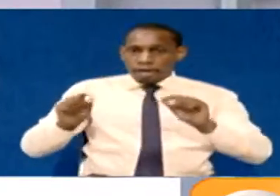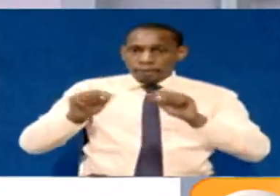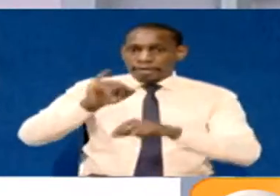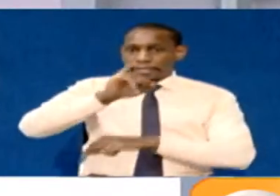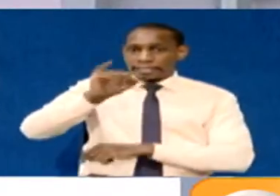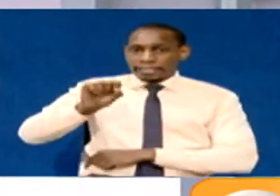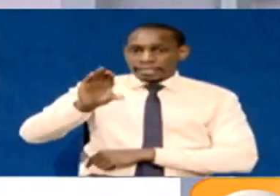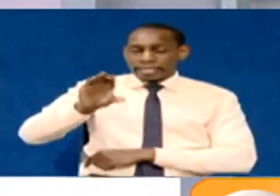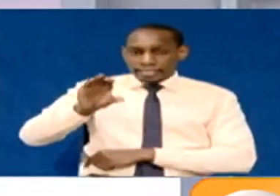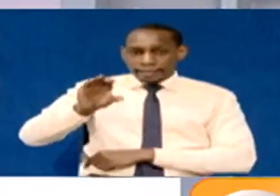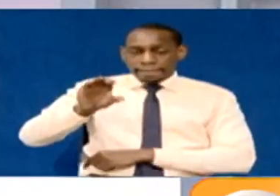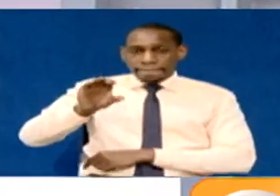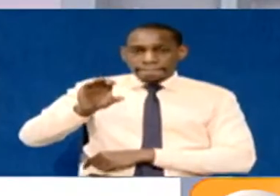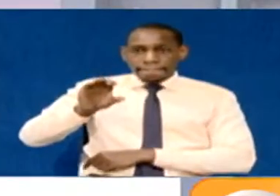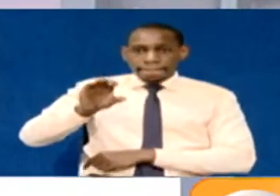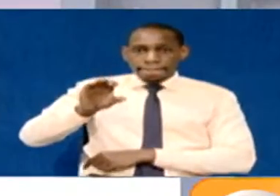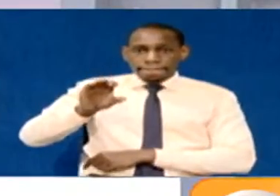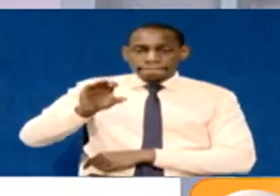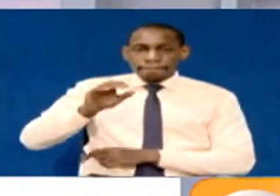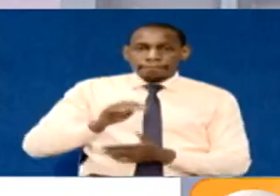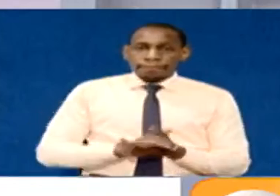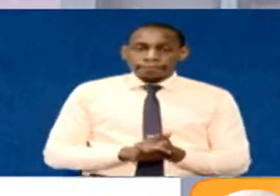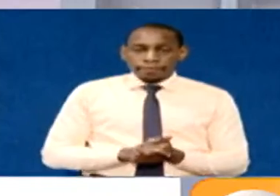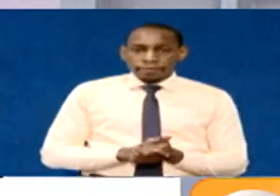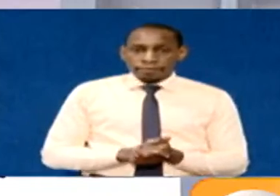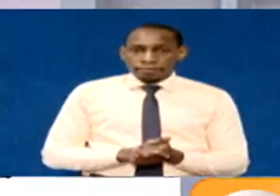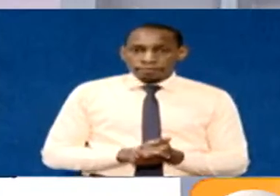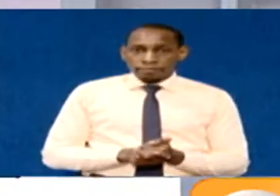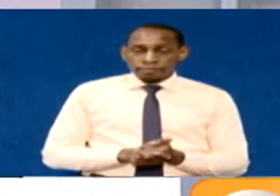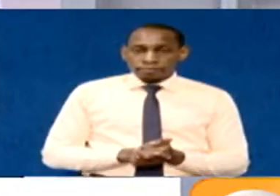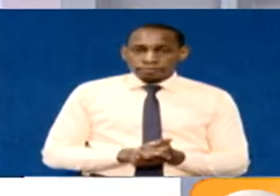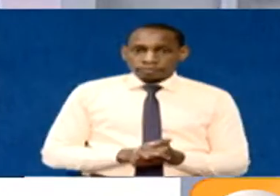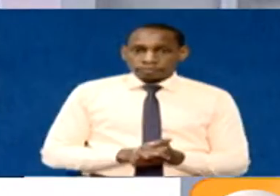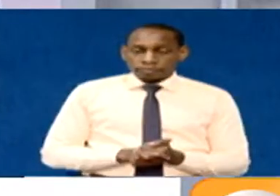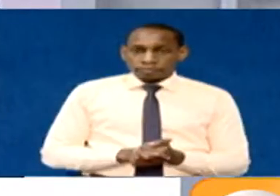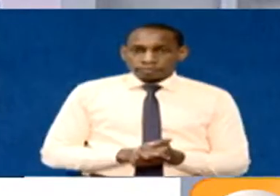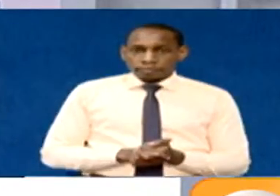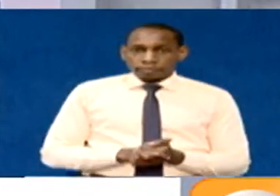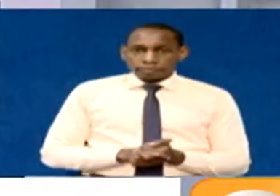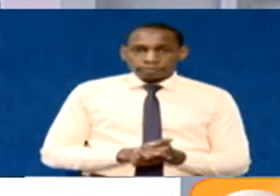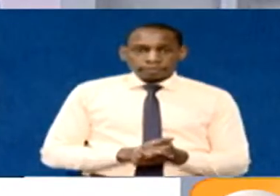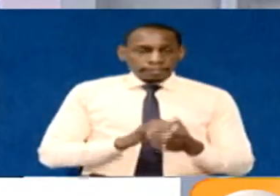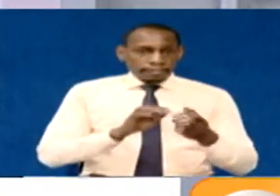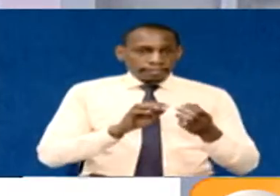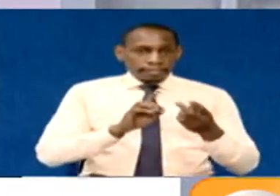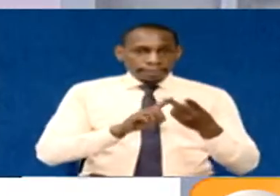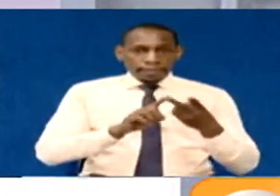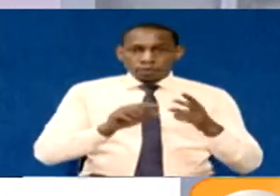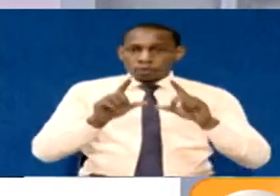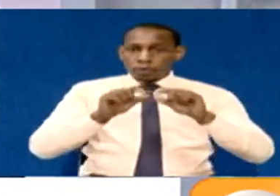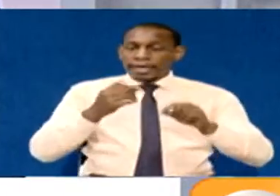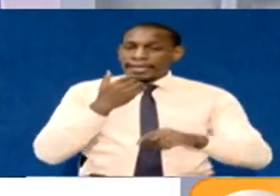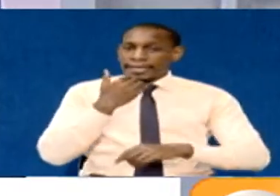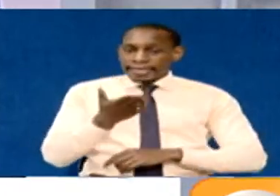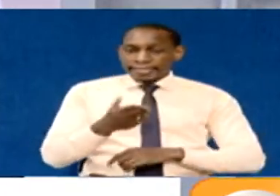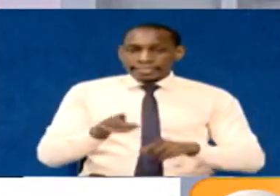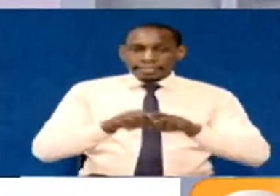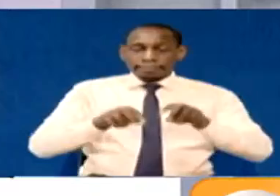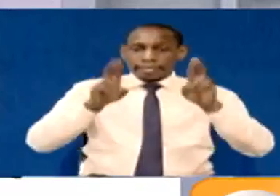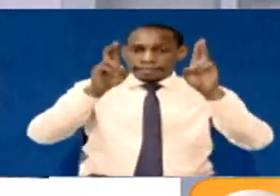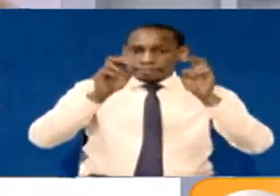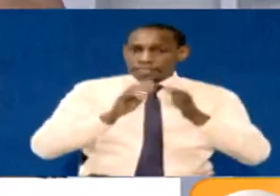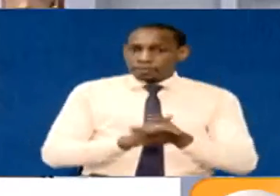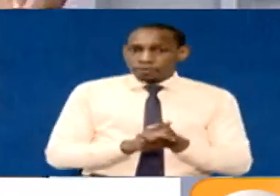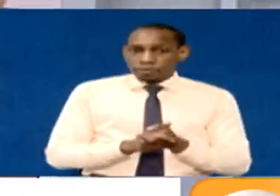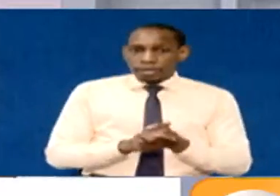JSC as it's fully constituted with a statement from them. And then we've heard nothing from them on this matter. So